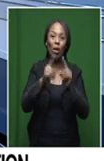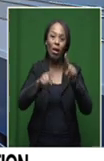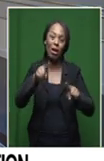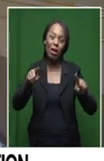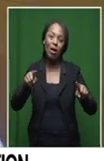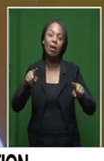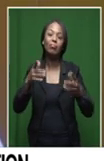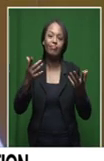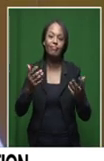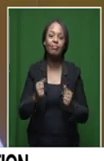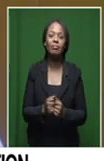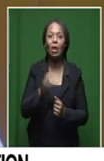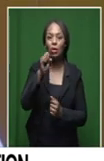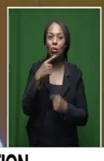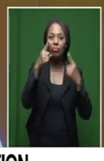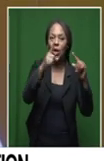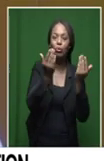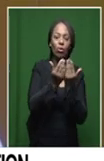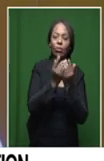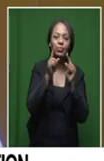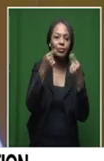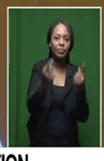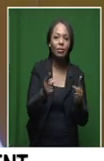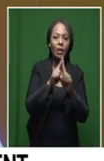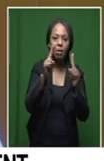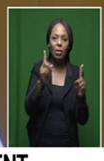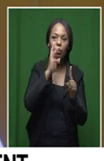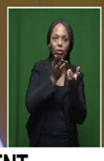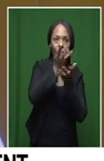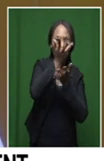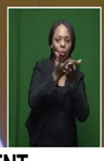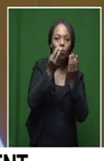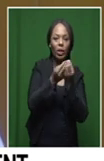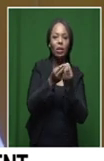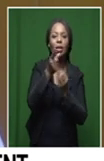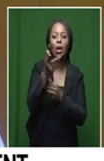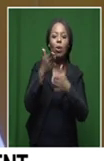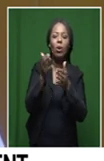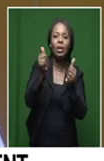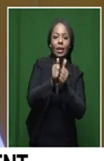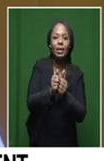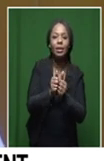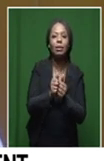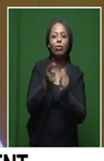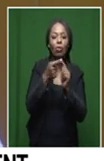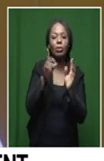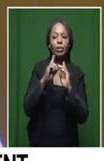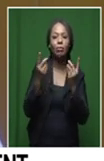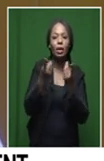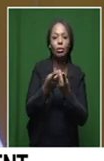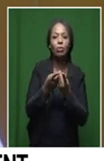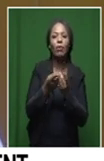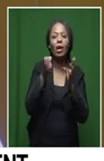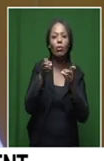we will be talking to our colleagues in the Department of Education. So for now, it's our vaccination